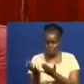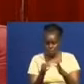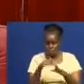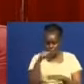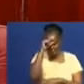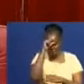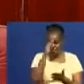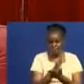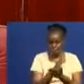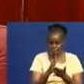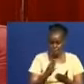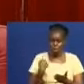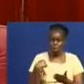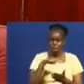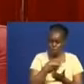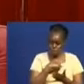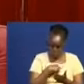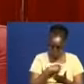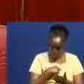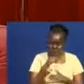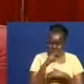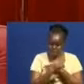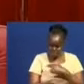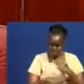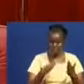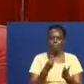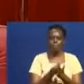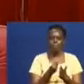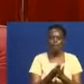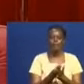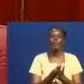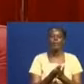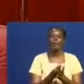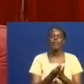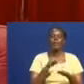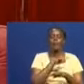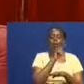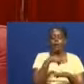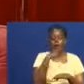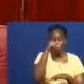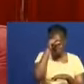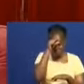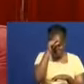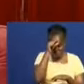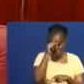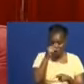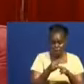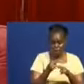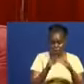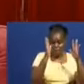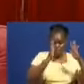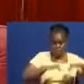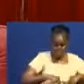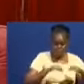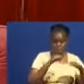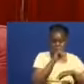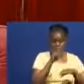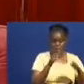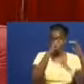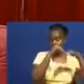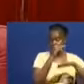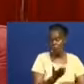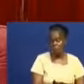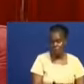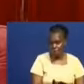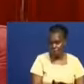in government departments. We are the ones who are stealing the money. Look at the national government, call it down, bring it down to the National